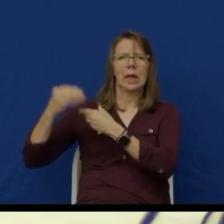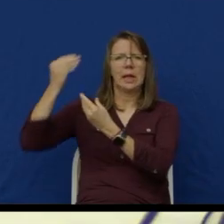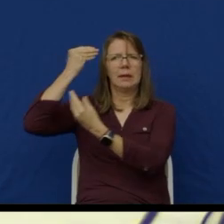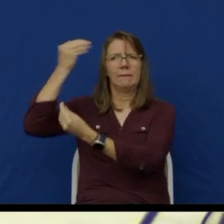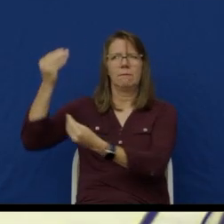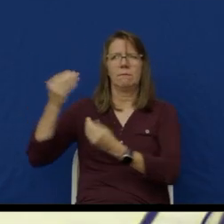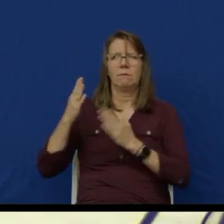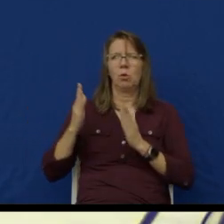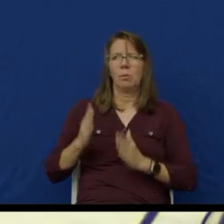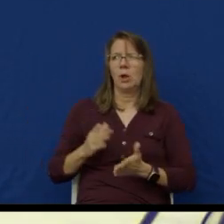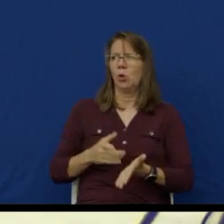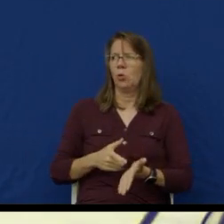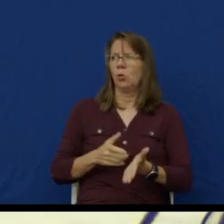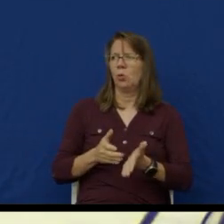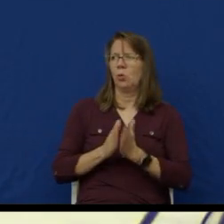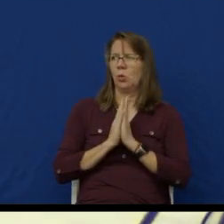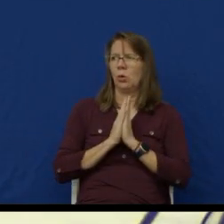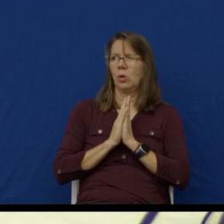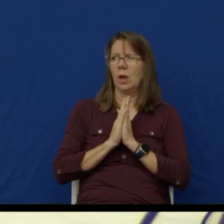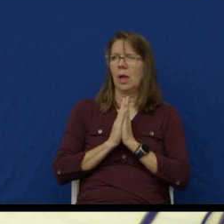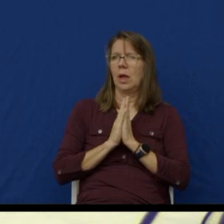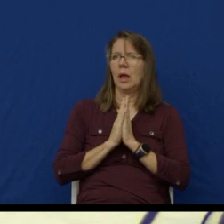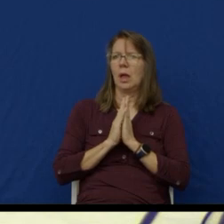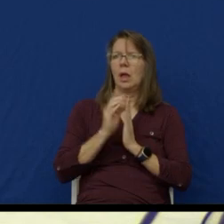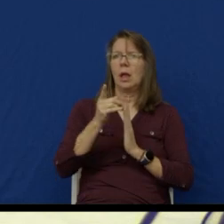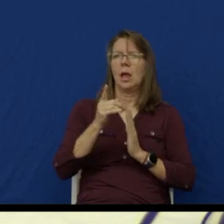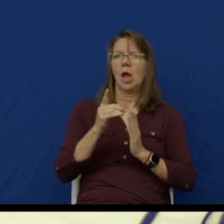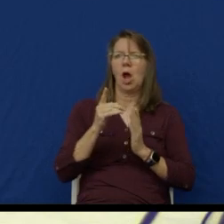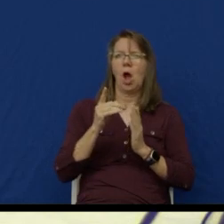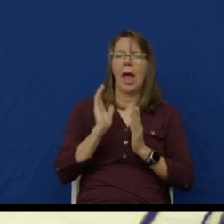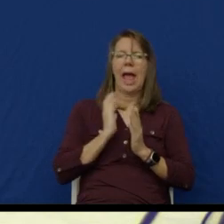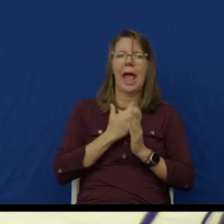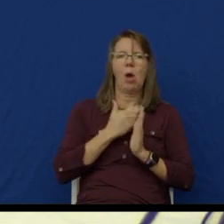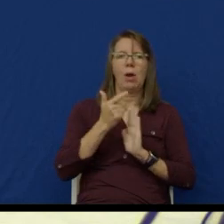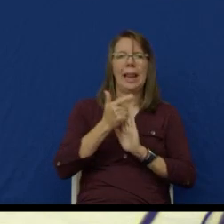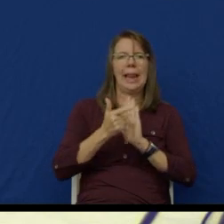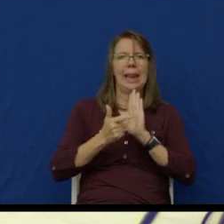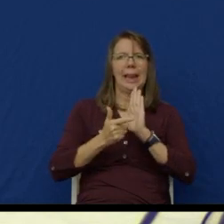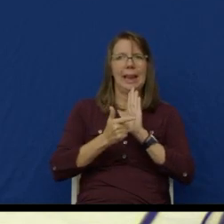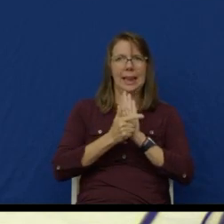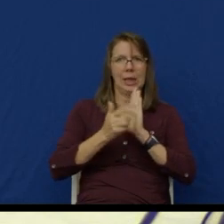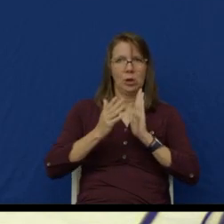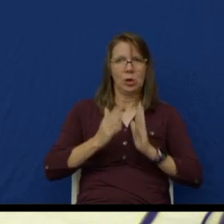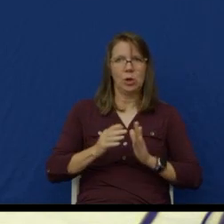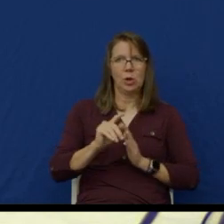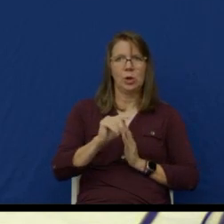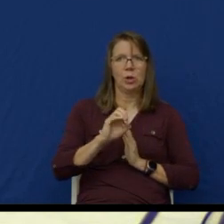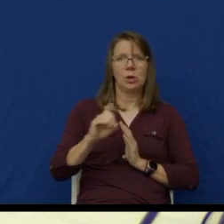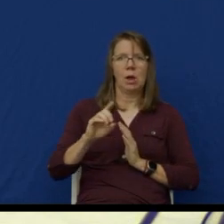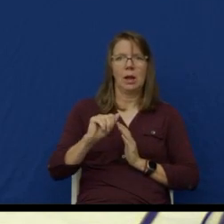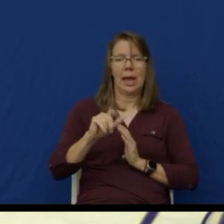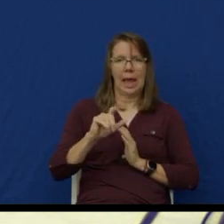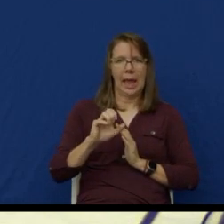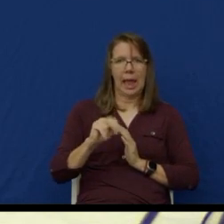would call on KDE General Counsel Todd Allen, please, to present this